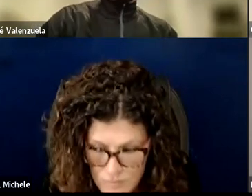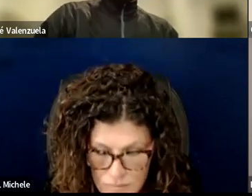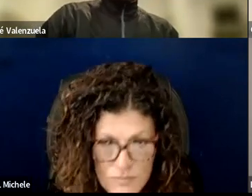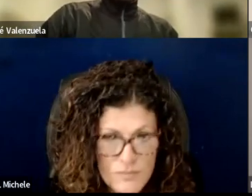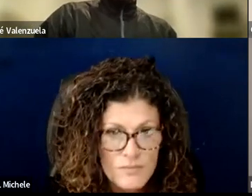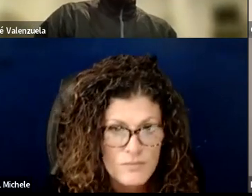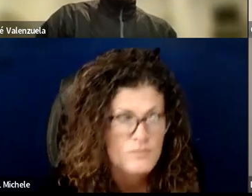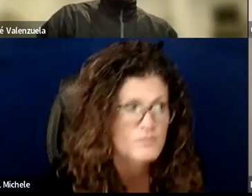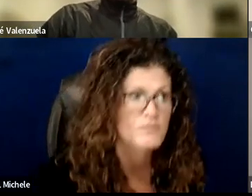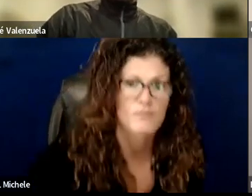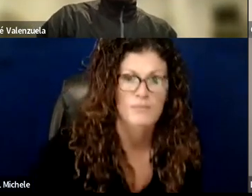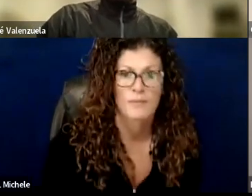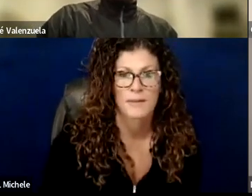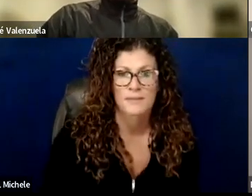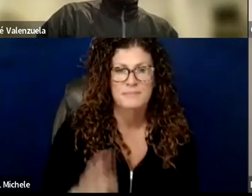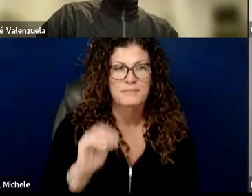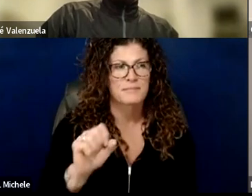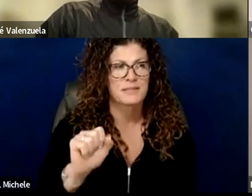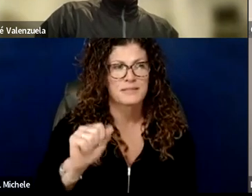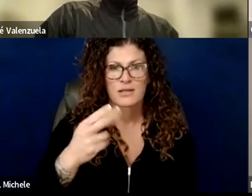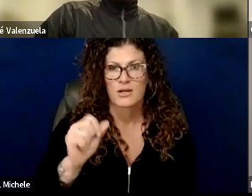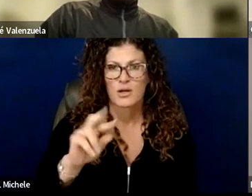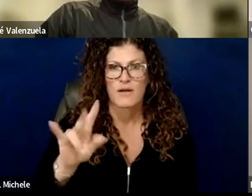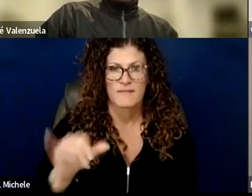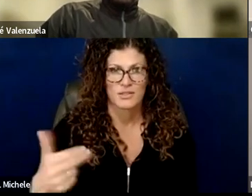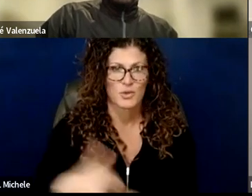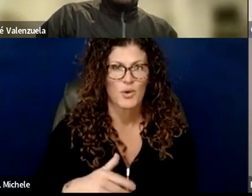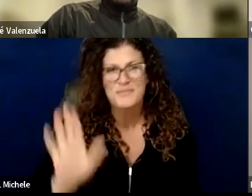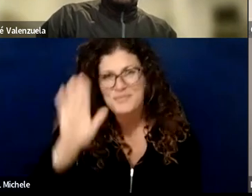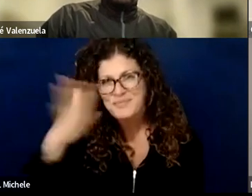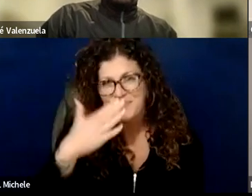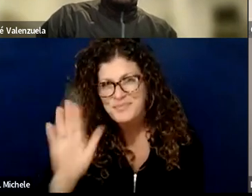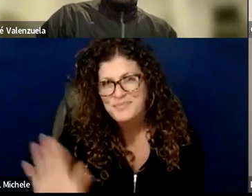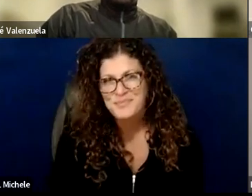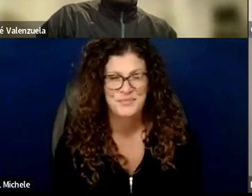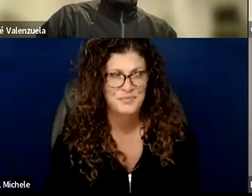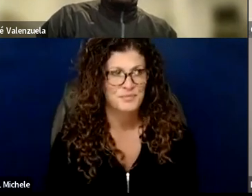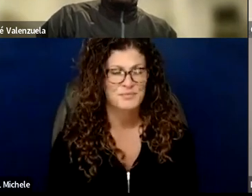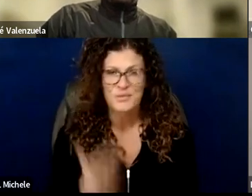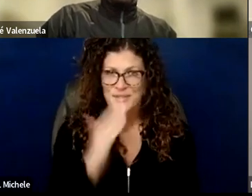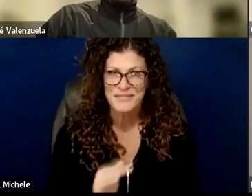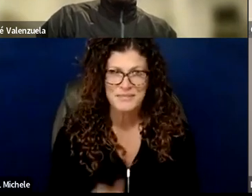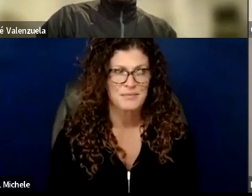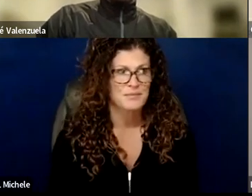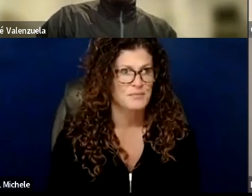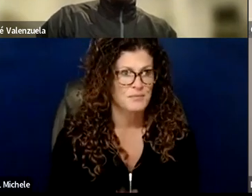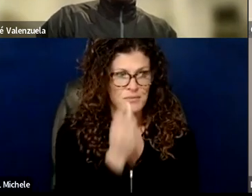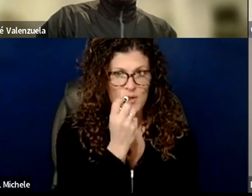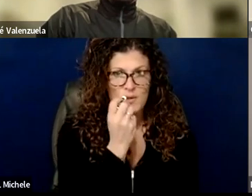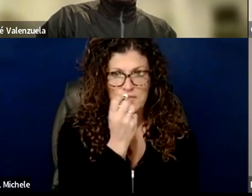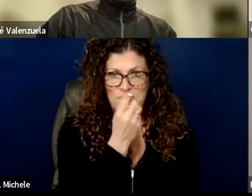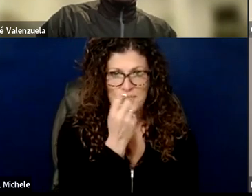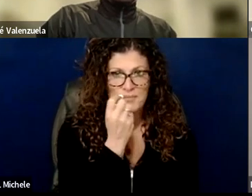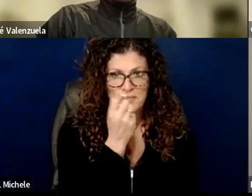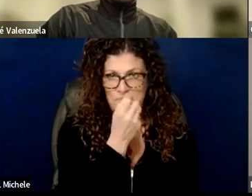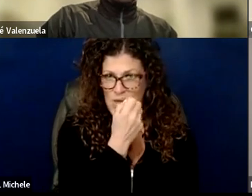I see that Ms. Harvey has joined us. Oh, terrific. Hi, Ms. Harvey. Good evening. Good evening,